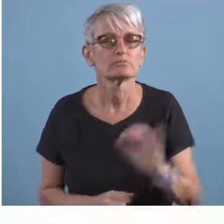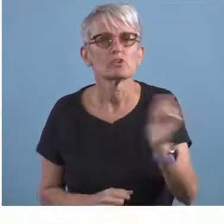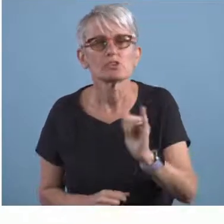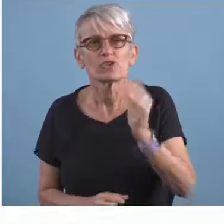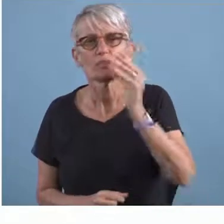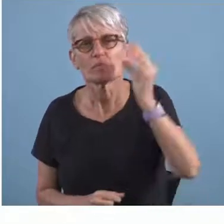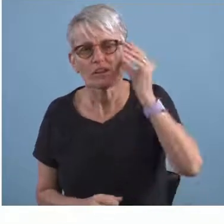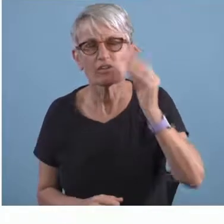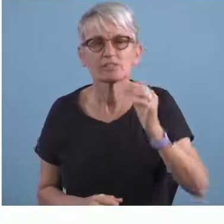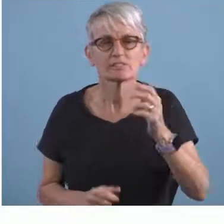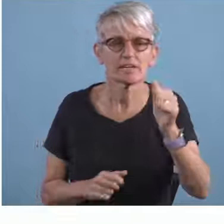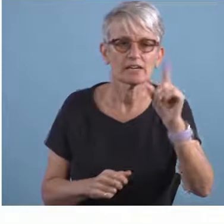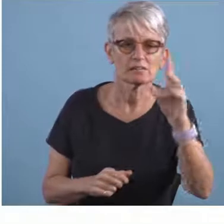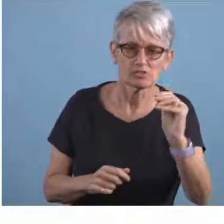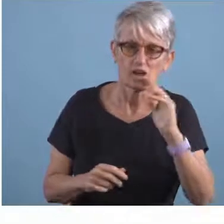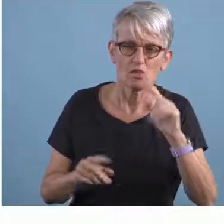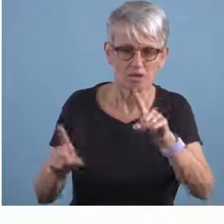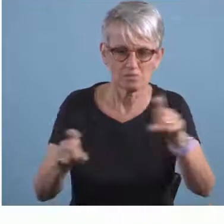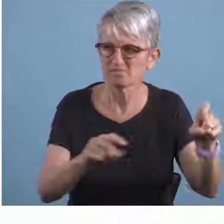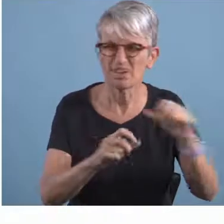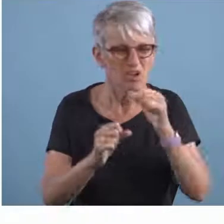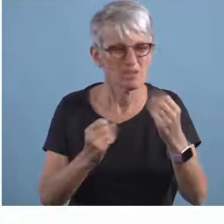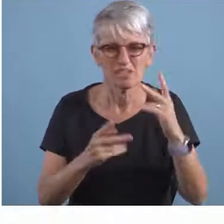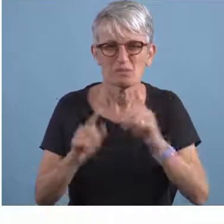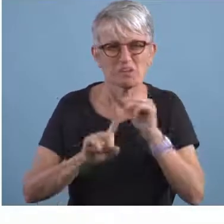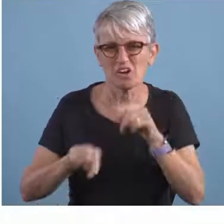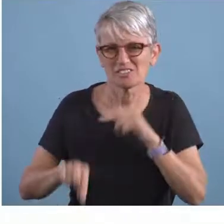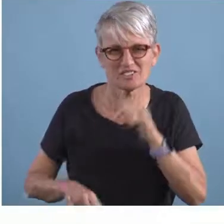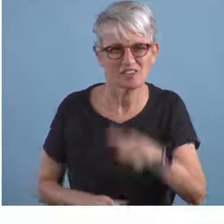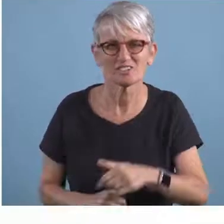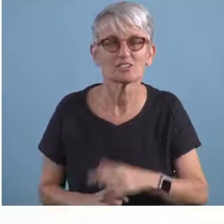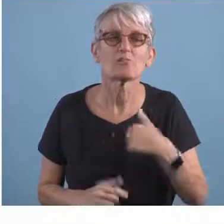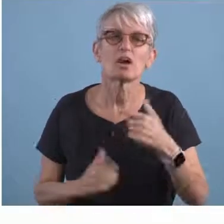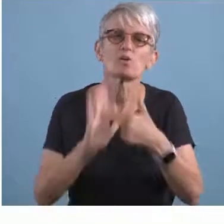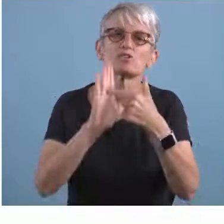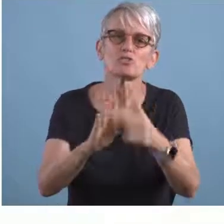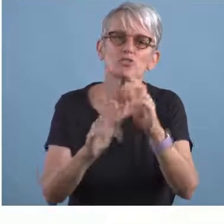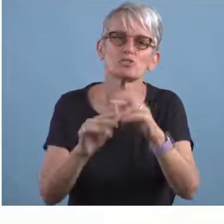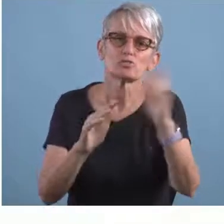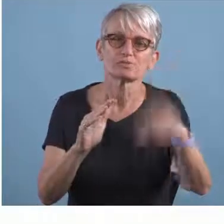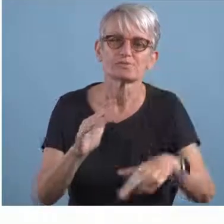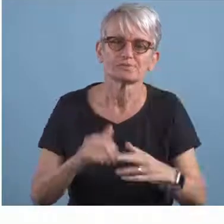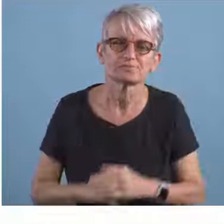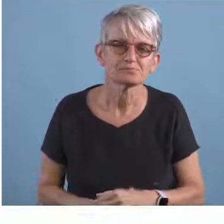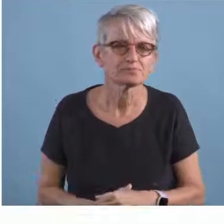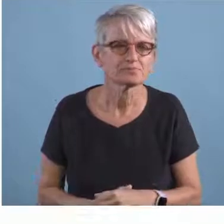administrators, but we didn't get enough return on those surveys. So I'm going to share with you the results of